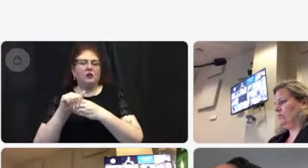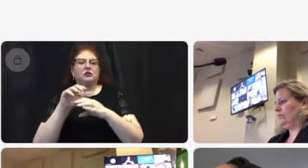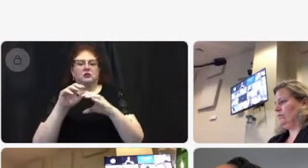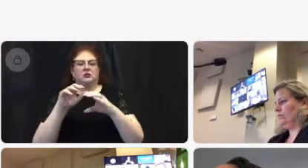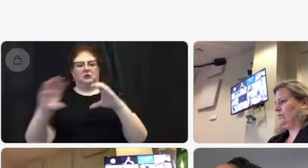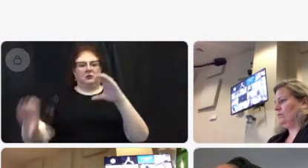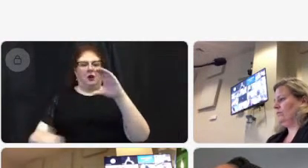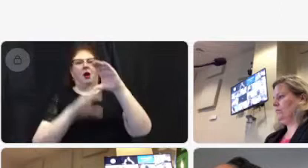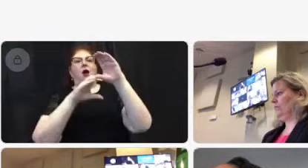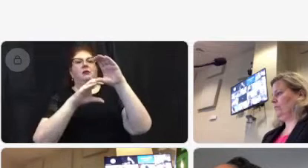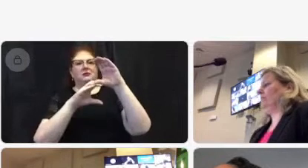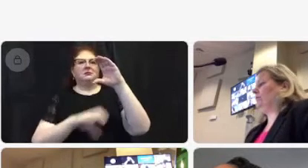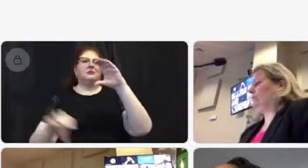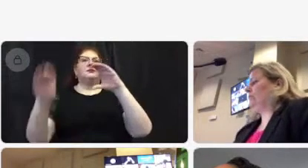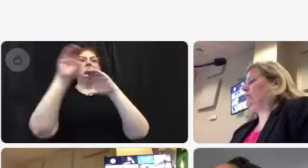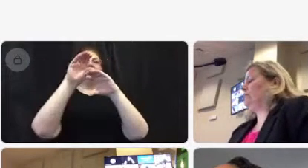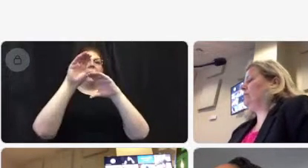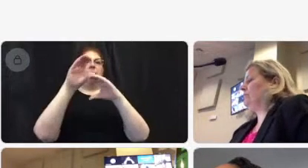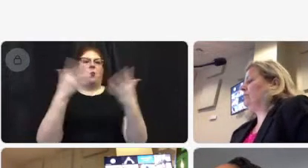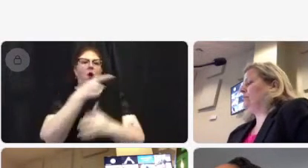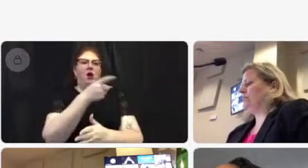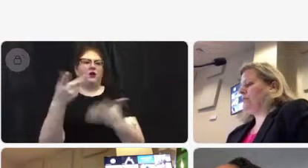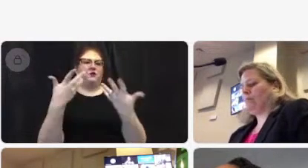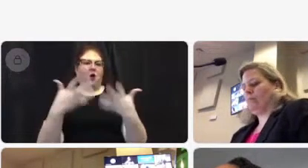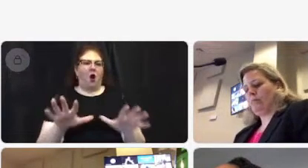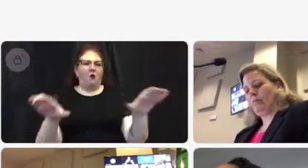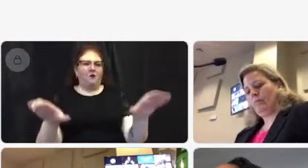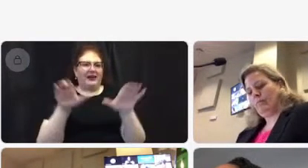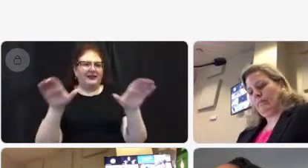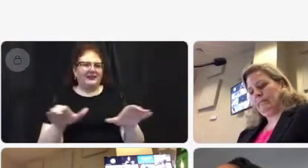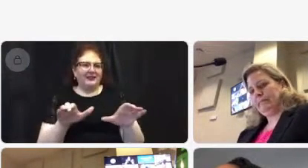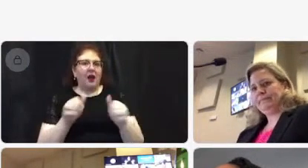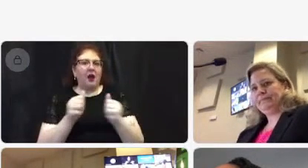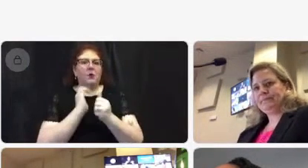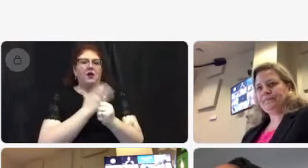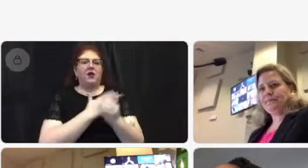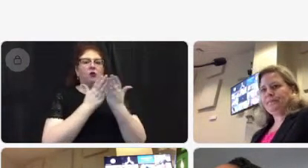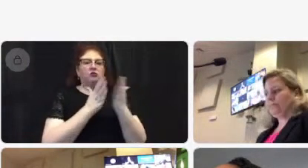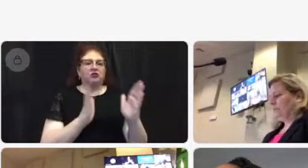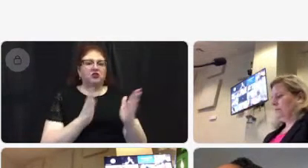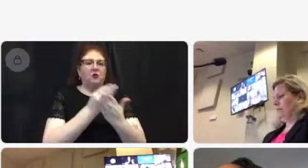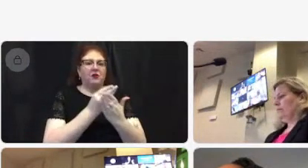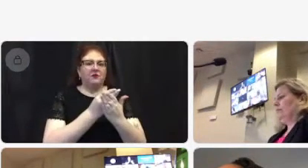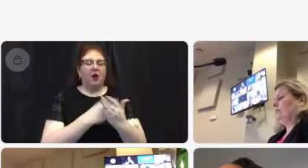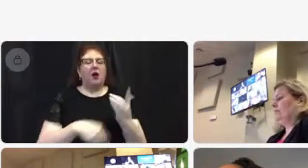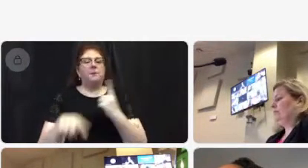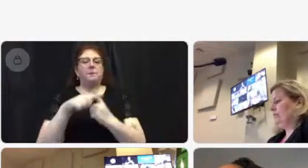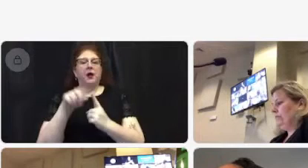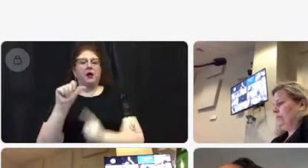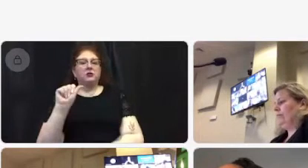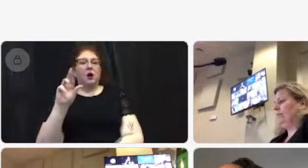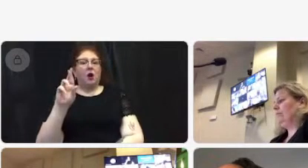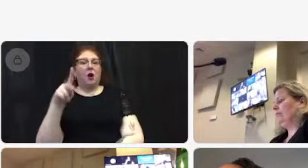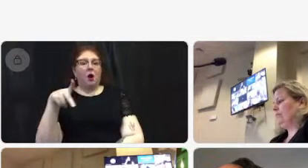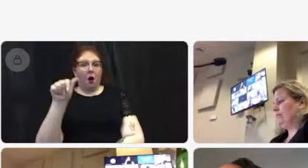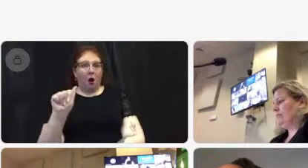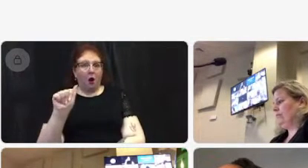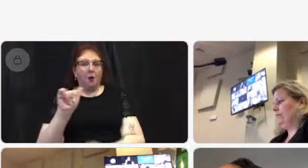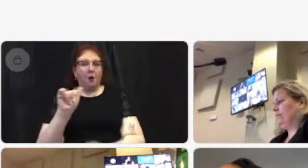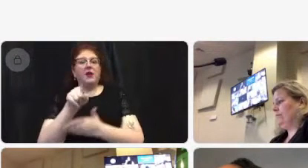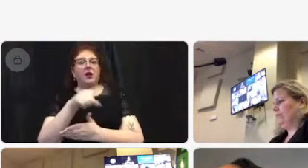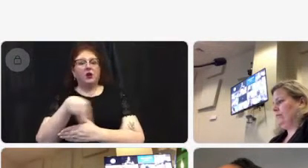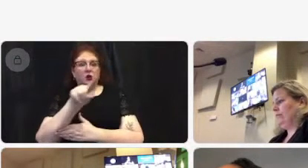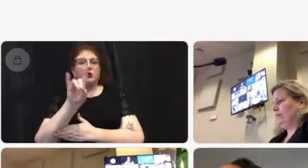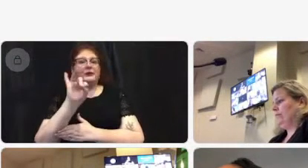and you guys have done, in not only with our general fund, but also with the American Rescue Plan Act dollars that you all put more money